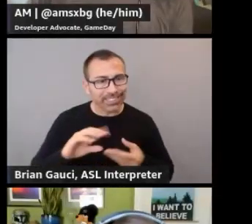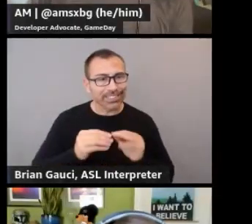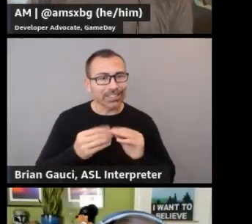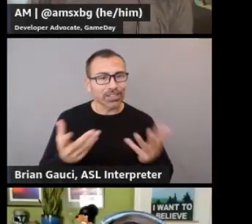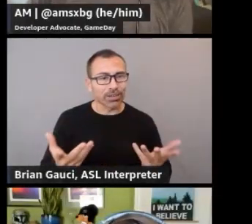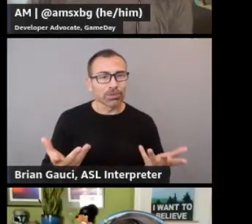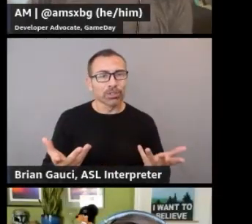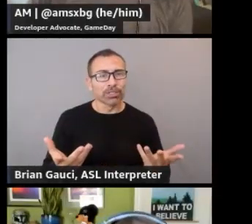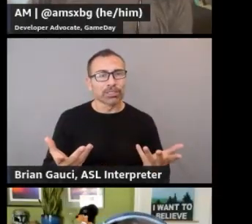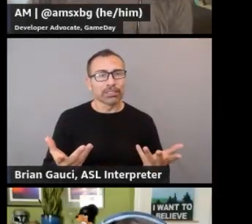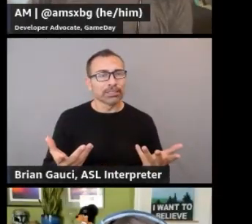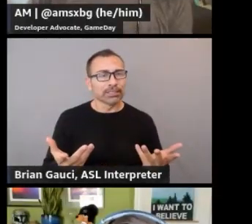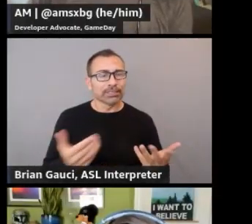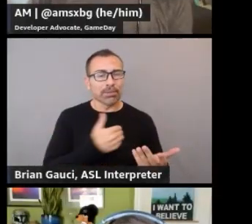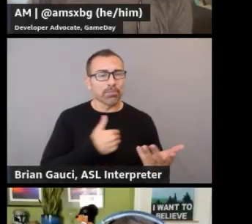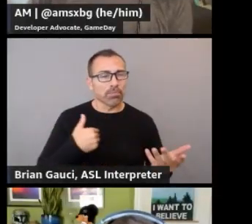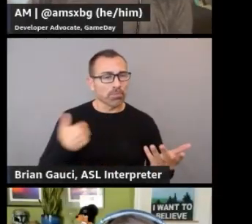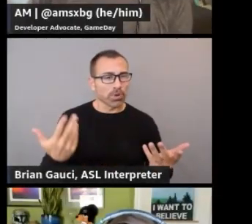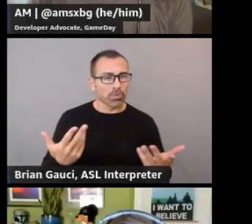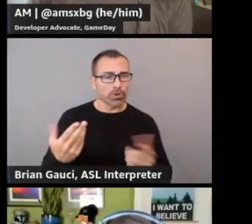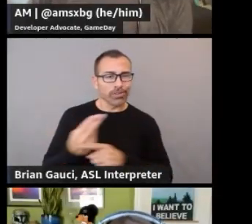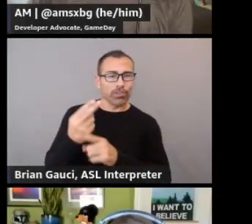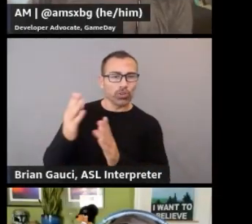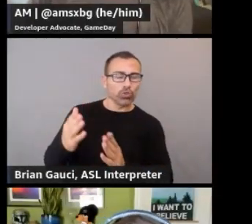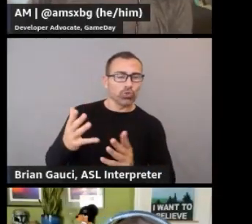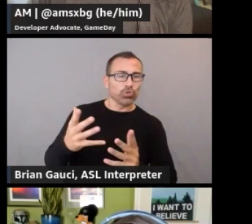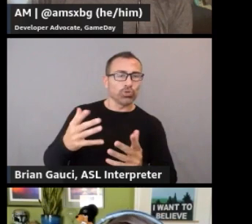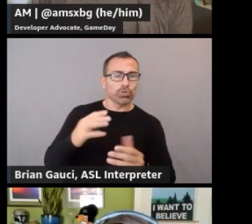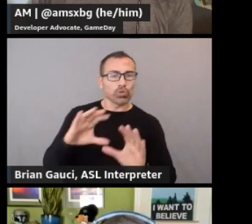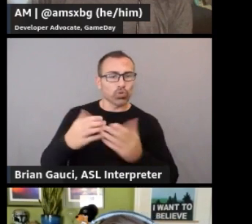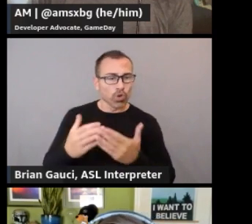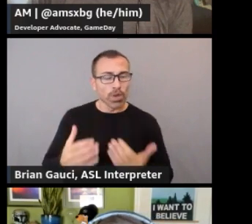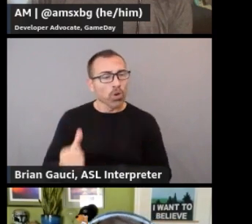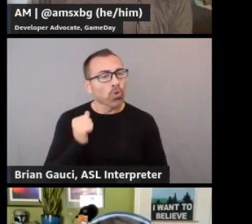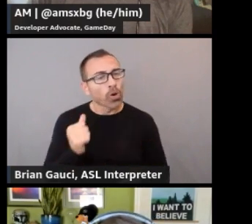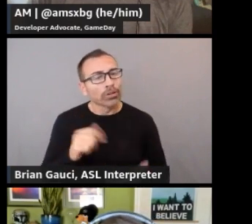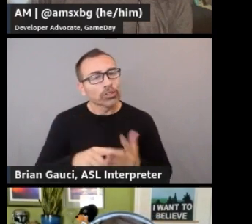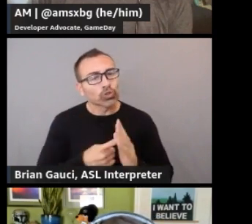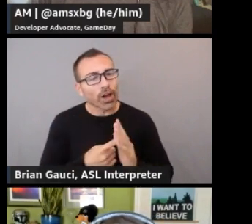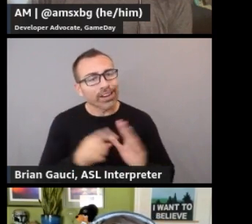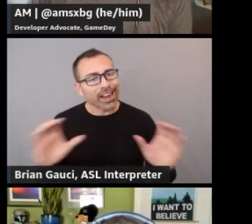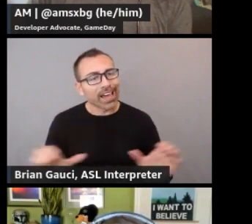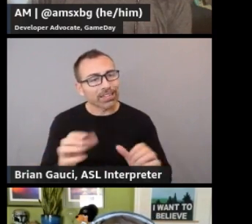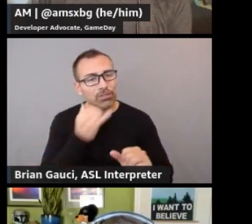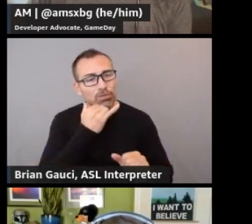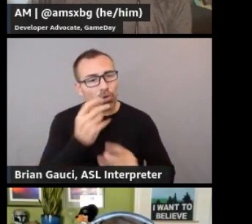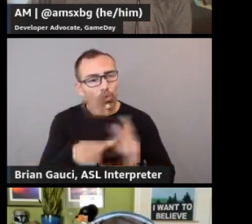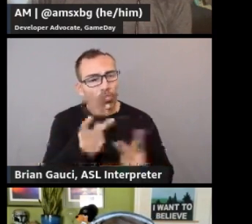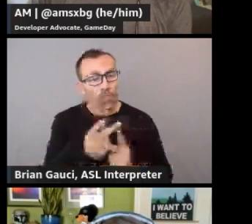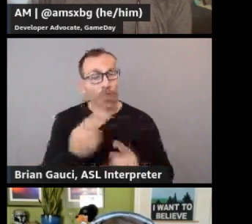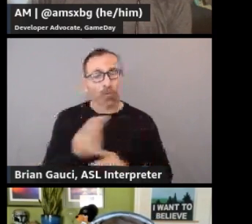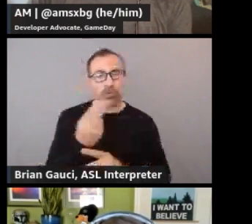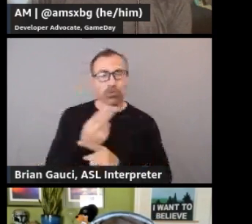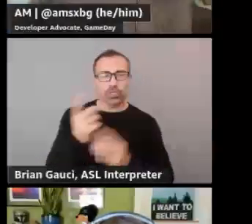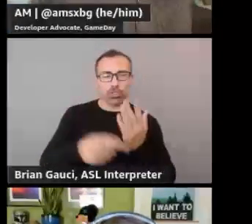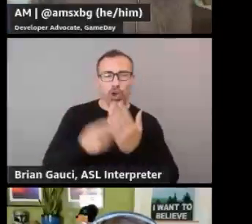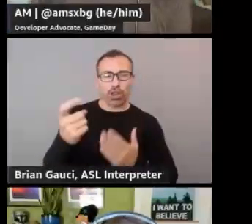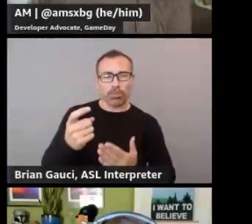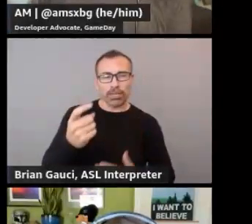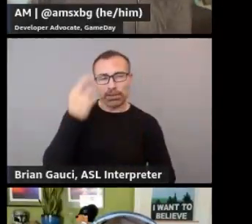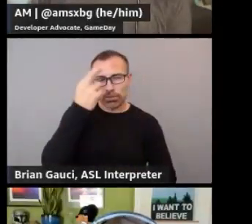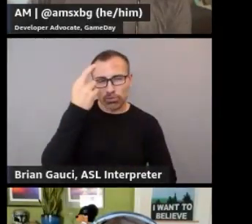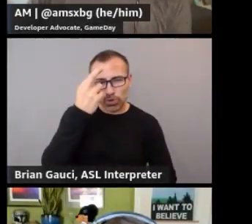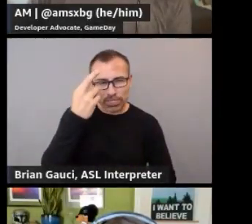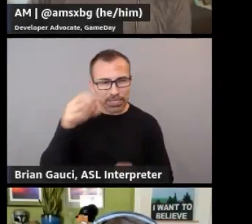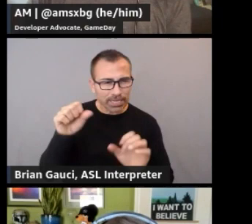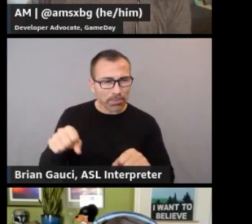They won't try to invoke an action that's of the wrong type. And we use this automated reasoning capability to